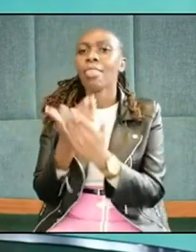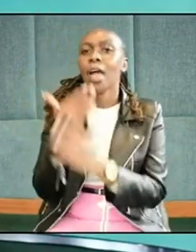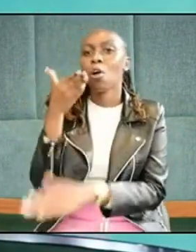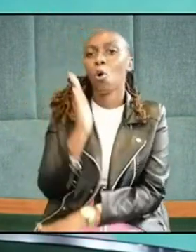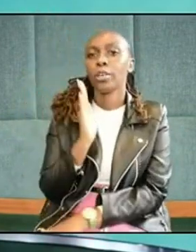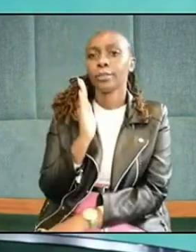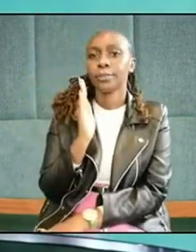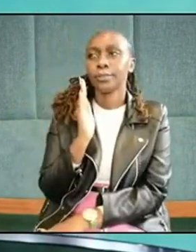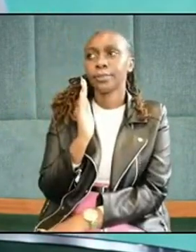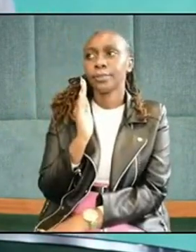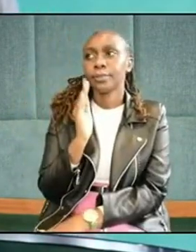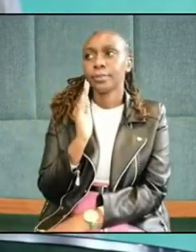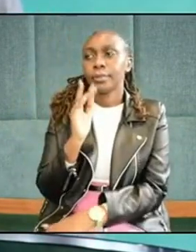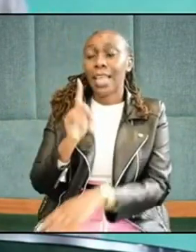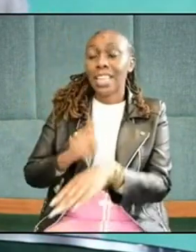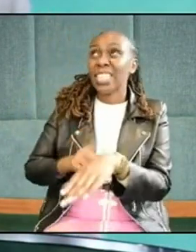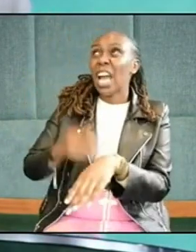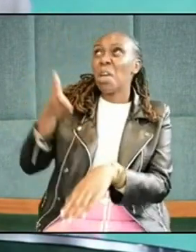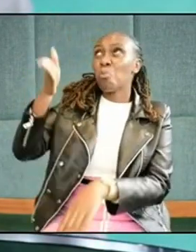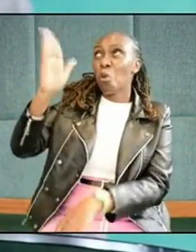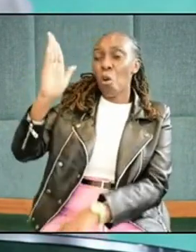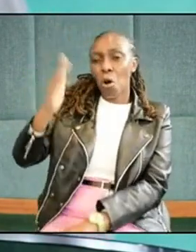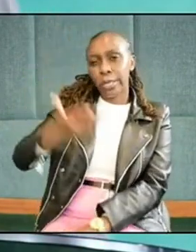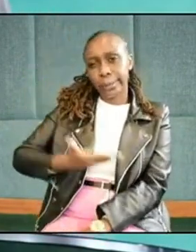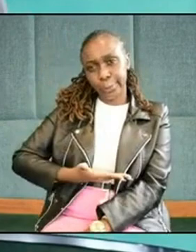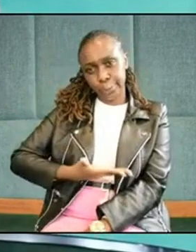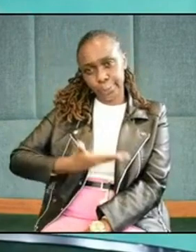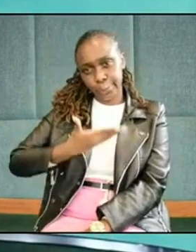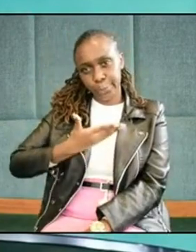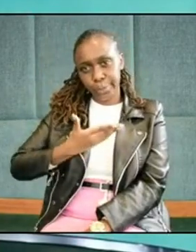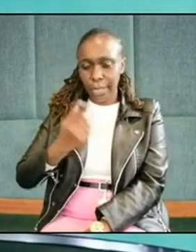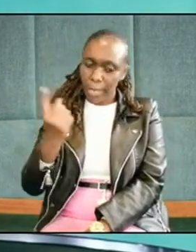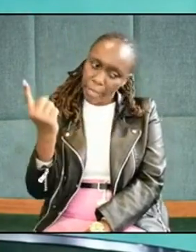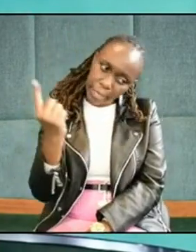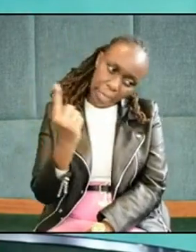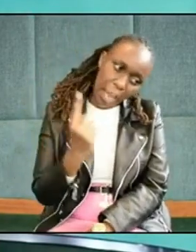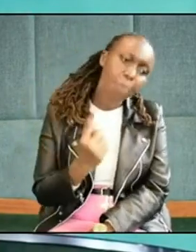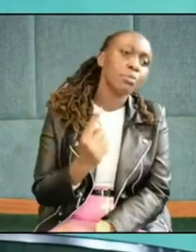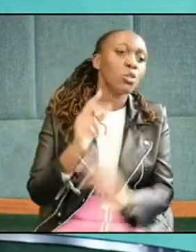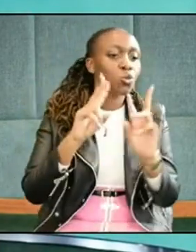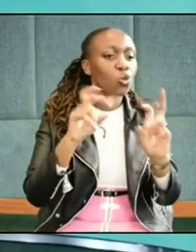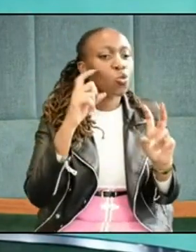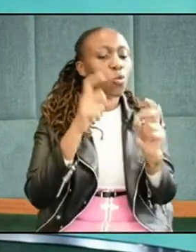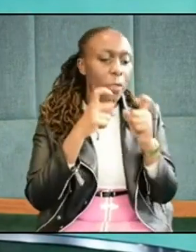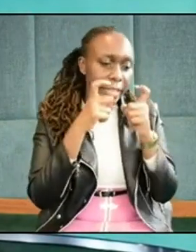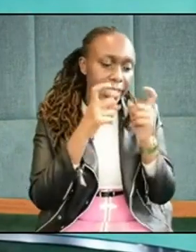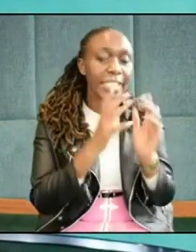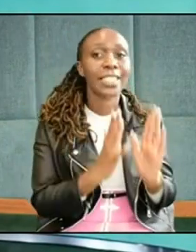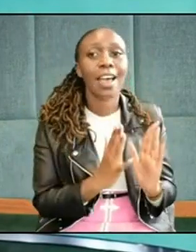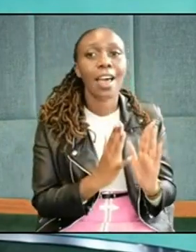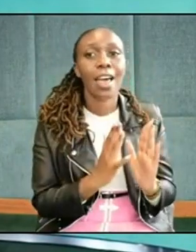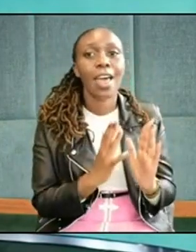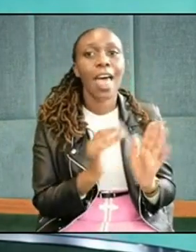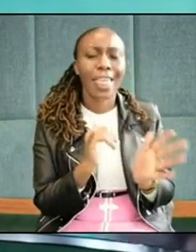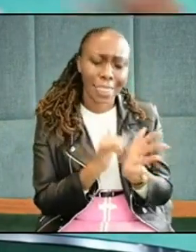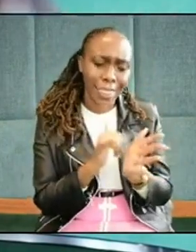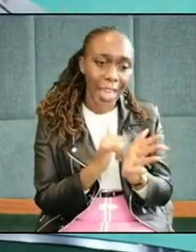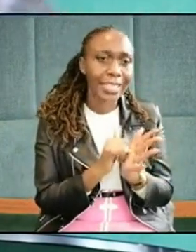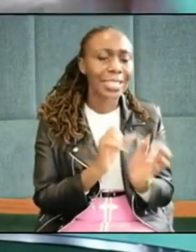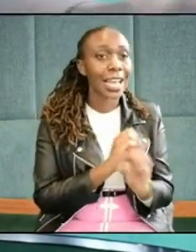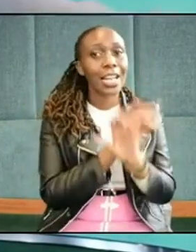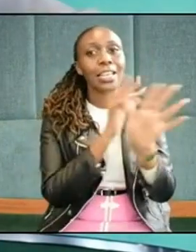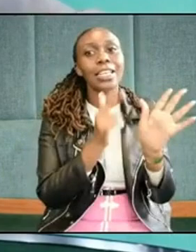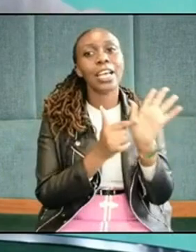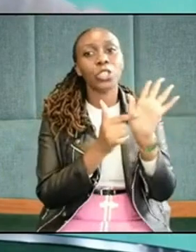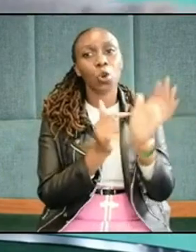God, when he is offended, he comes looking for the offender. That is love at its best. And I